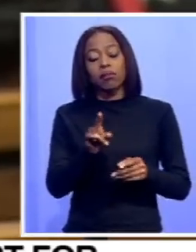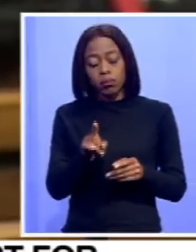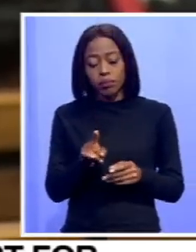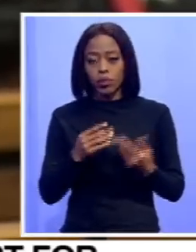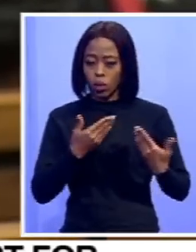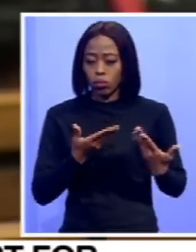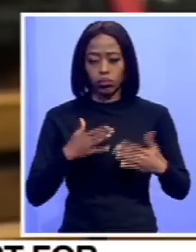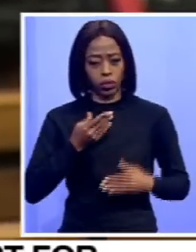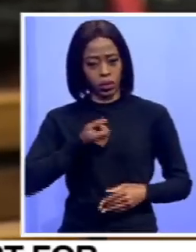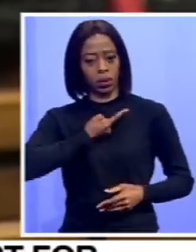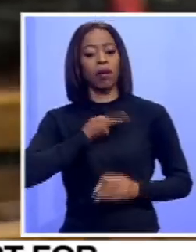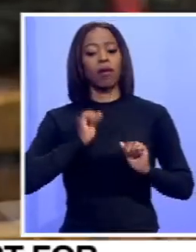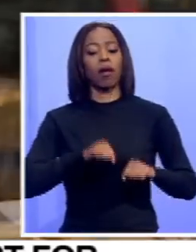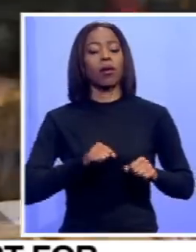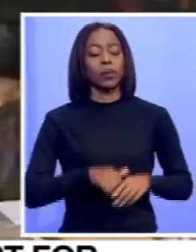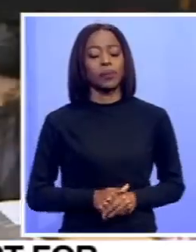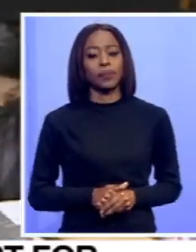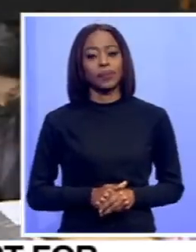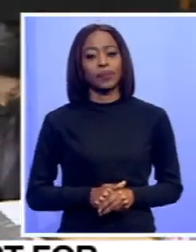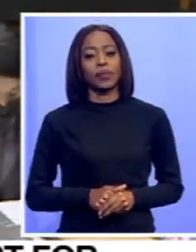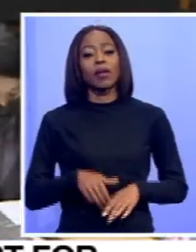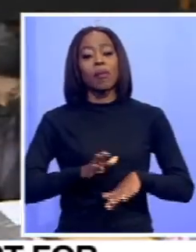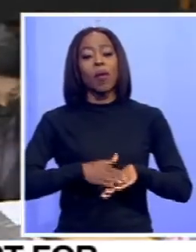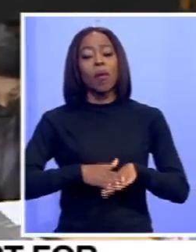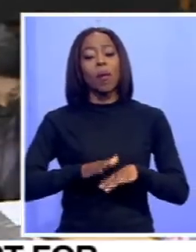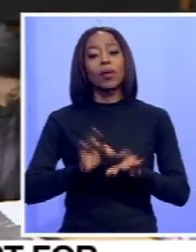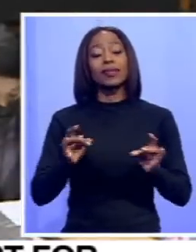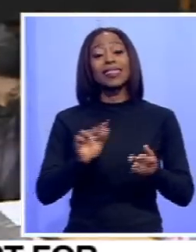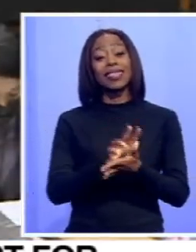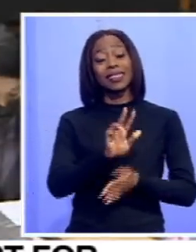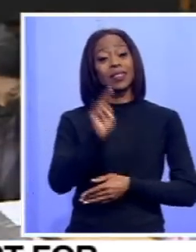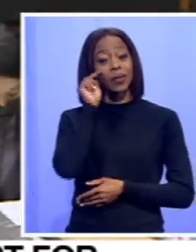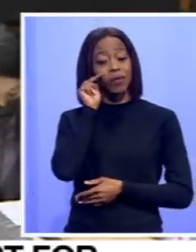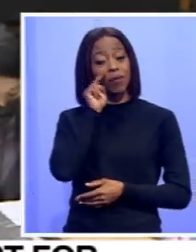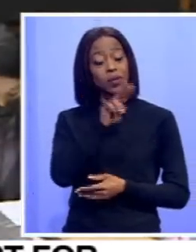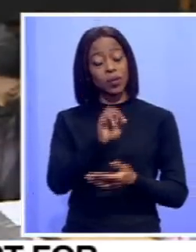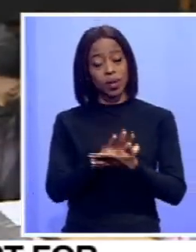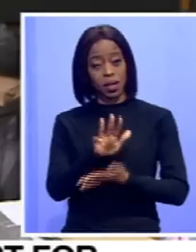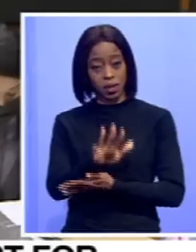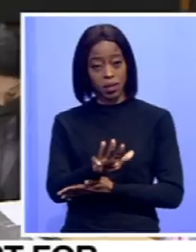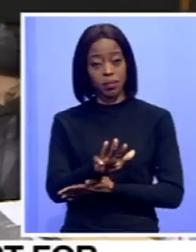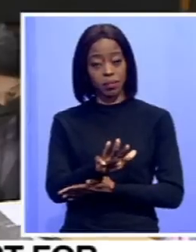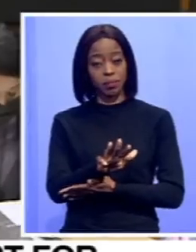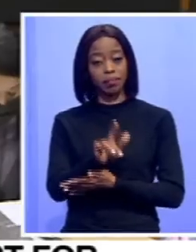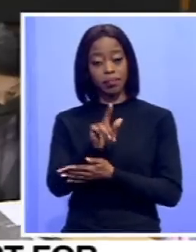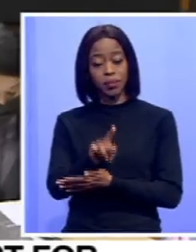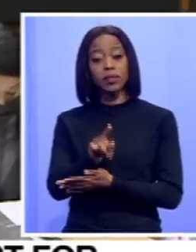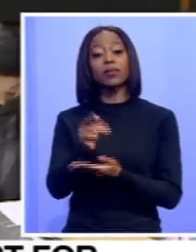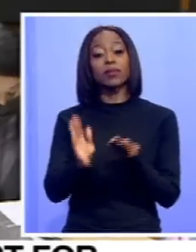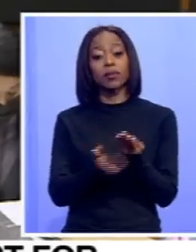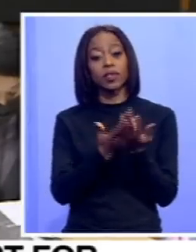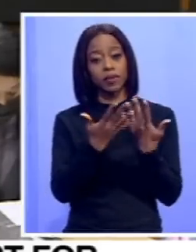consent. Sub 43. His further statement dated 18 November 2019 was admitted as Exhibit